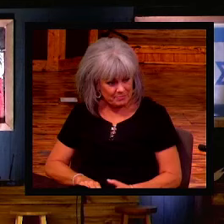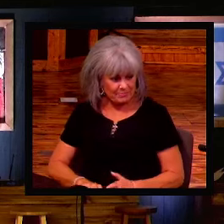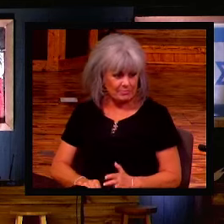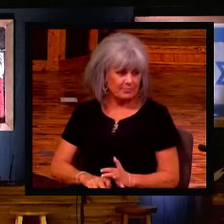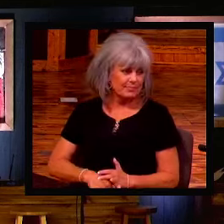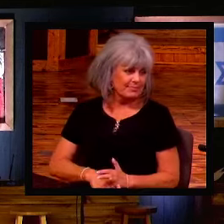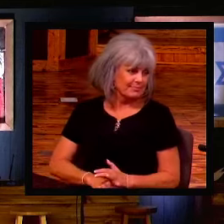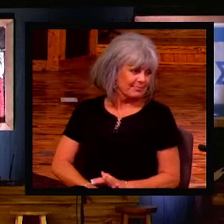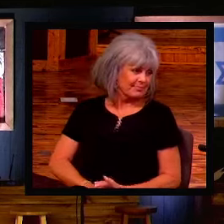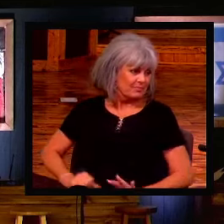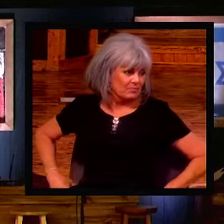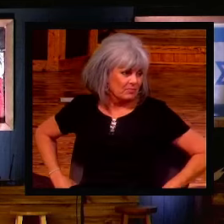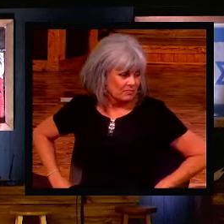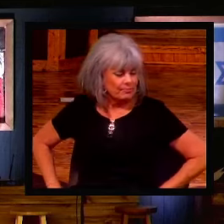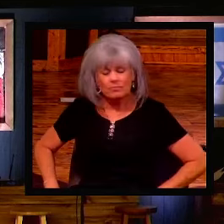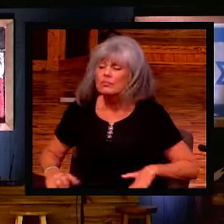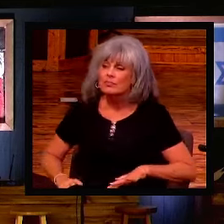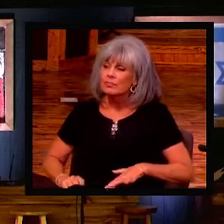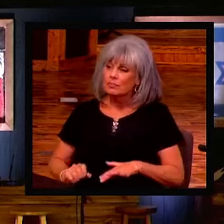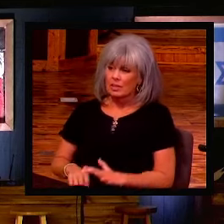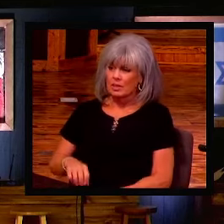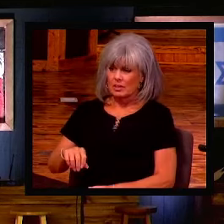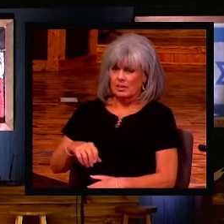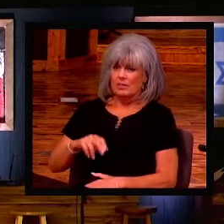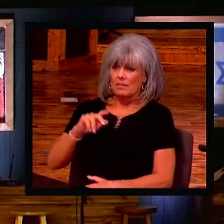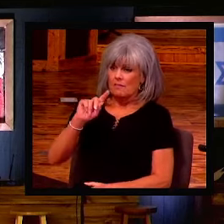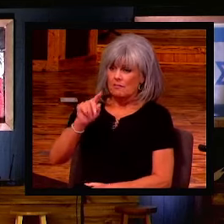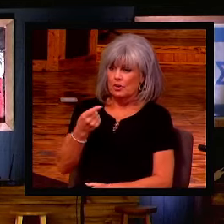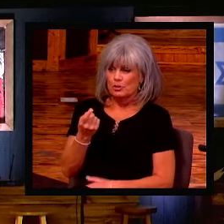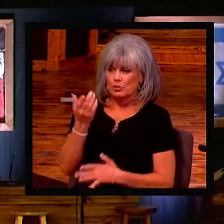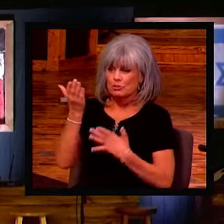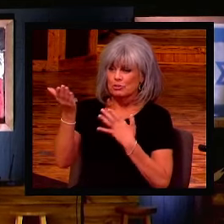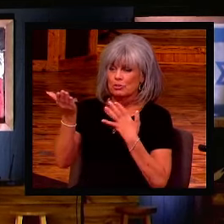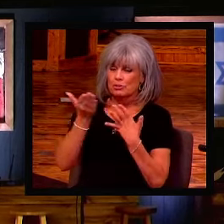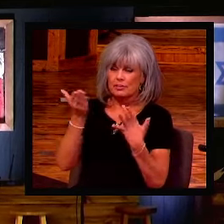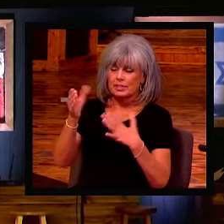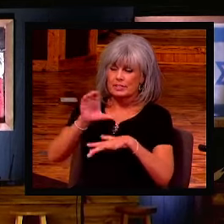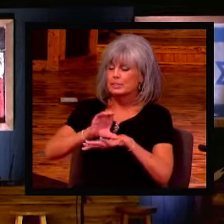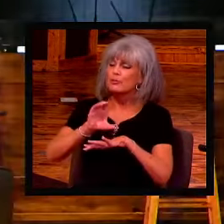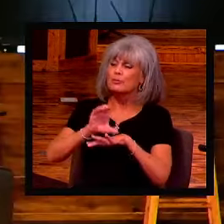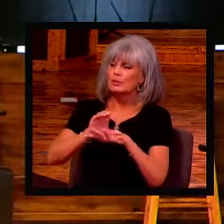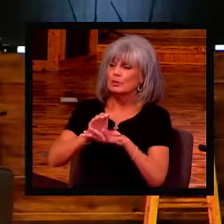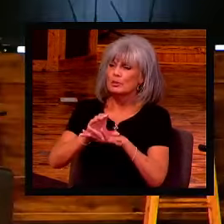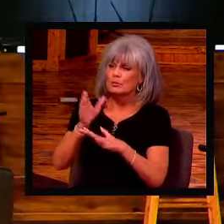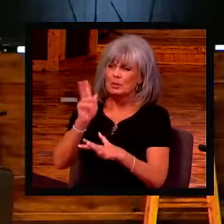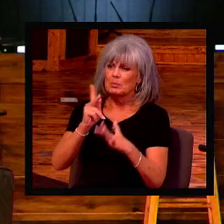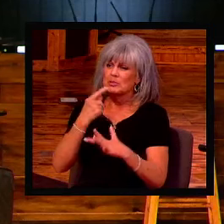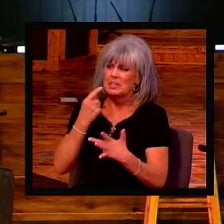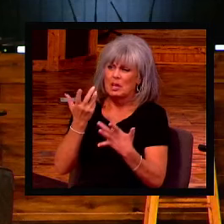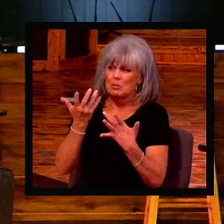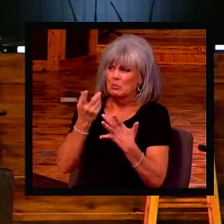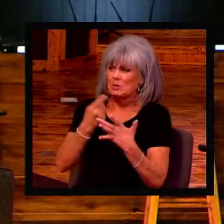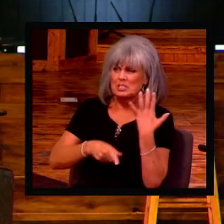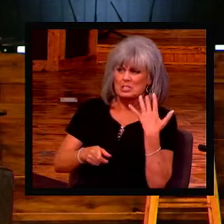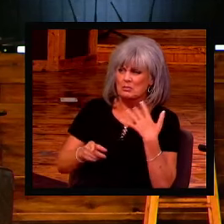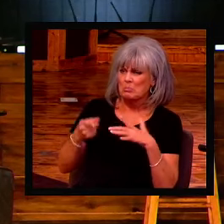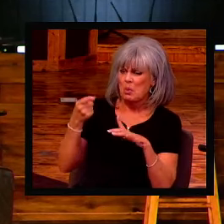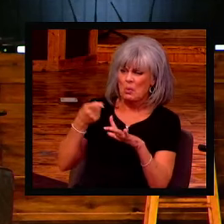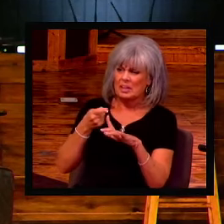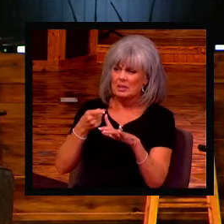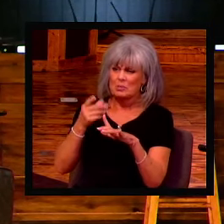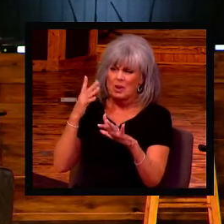And I asked first service because sometimes people were like, well, what's the point? Why don't you just throw it away? Who cares about burning